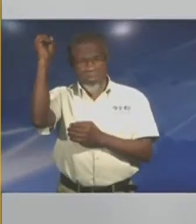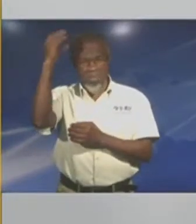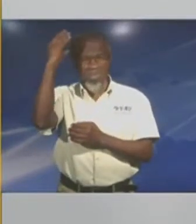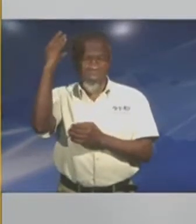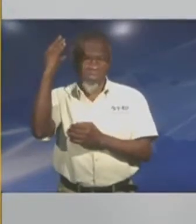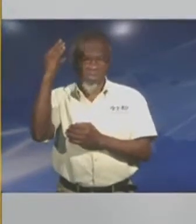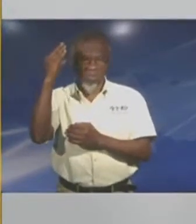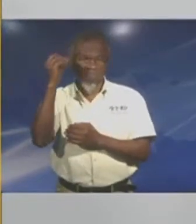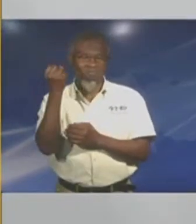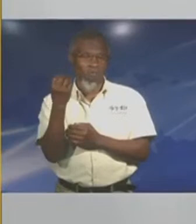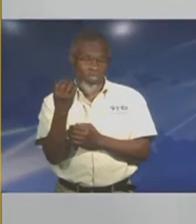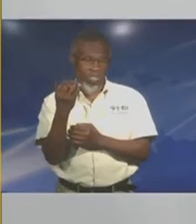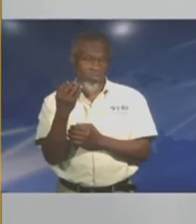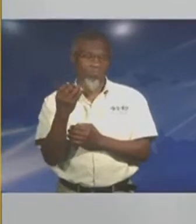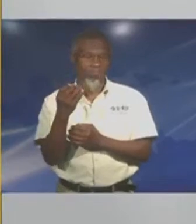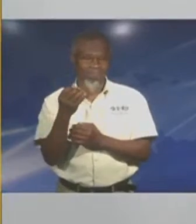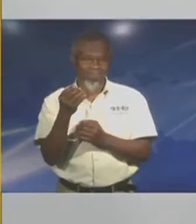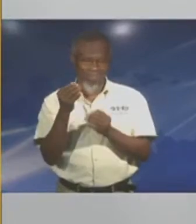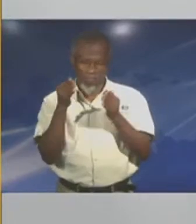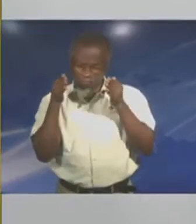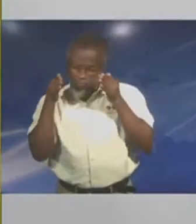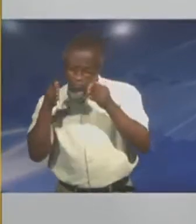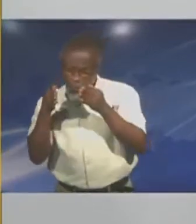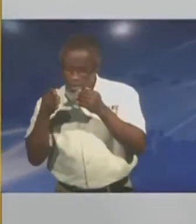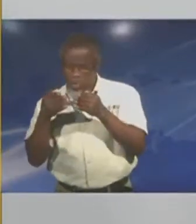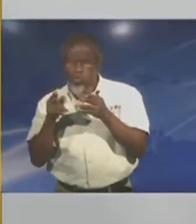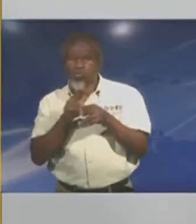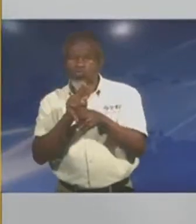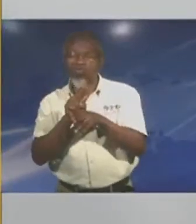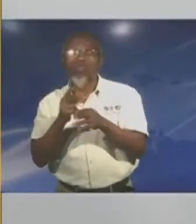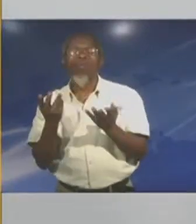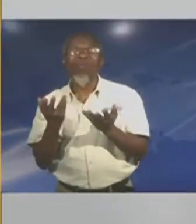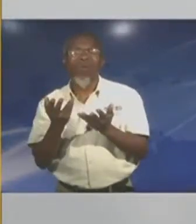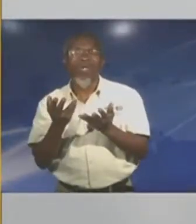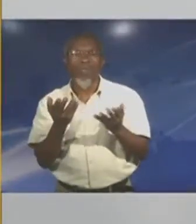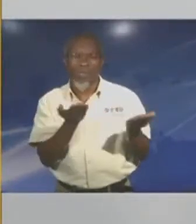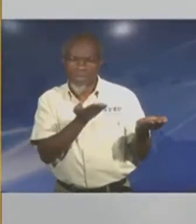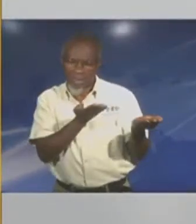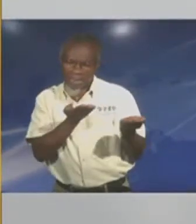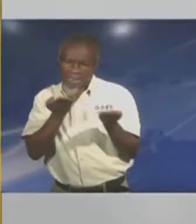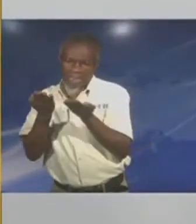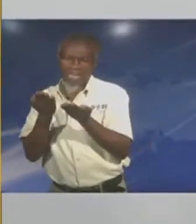days is dedicated or has been used for COVID-19 transports.